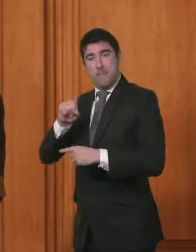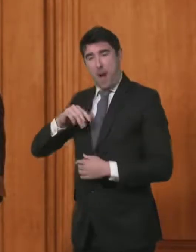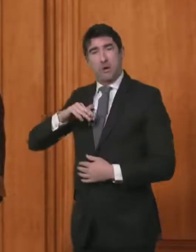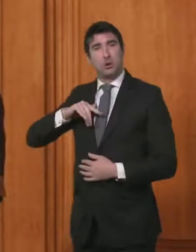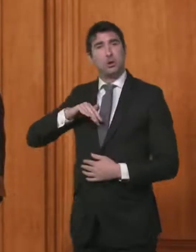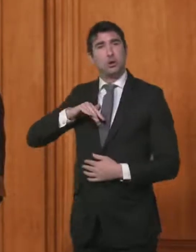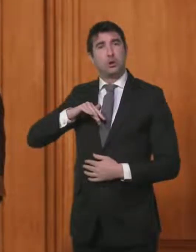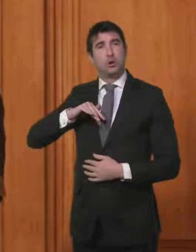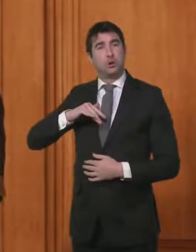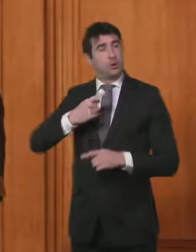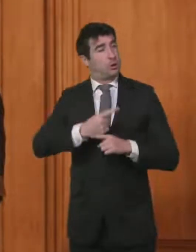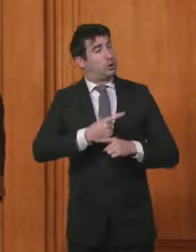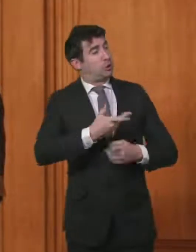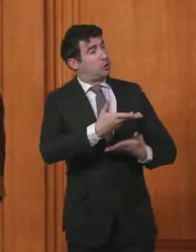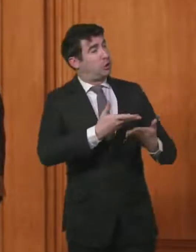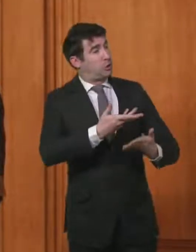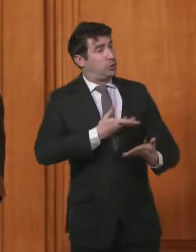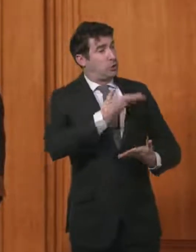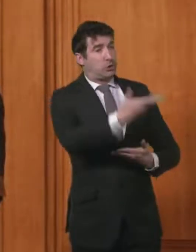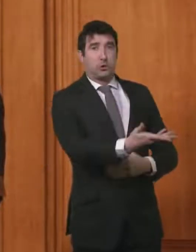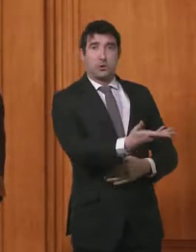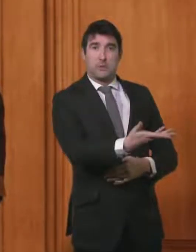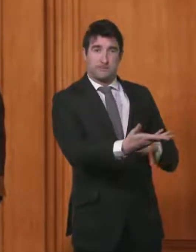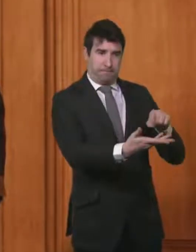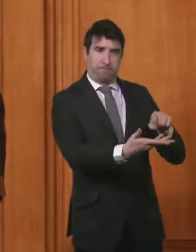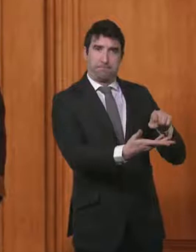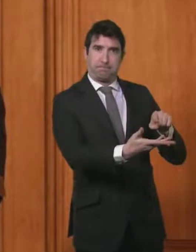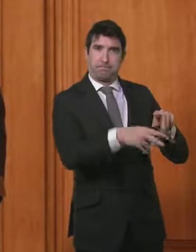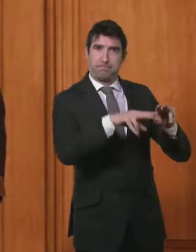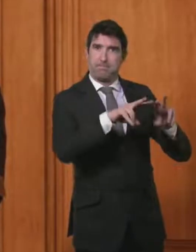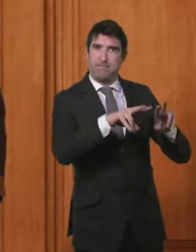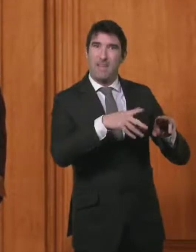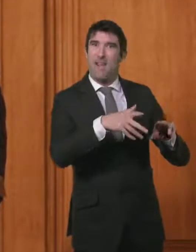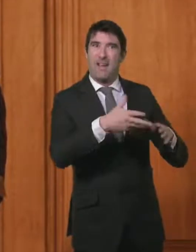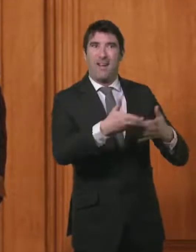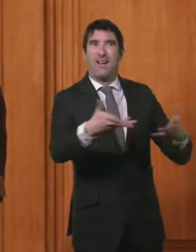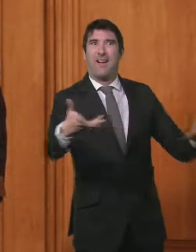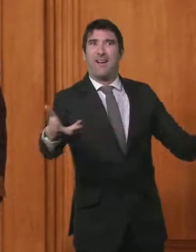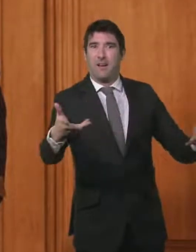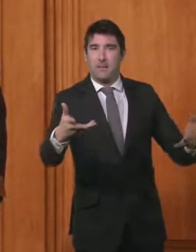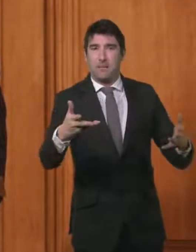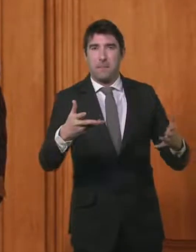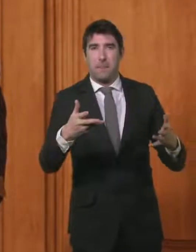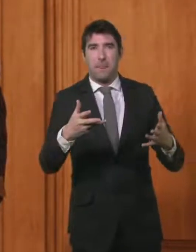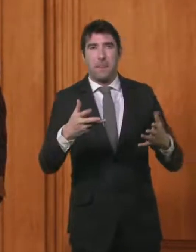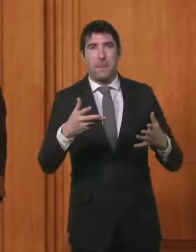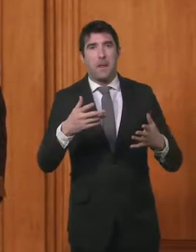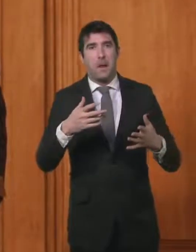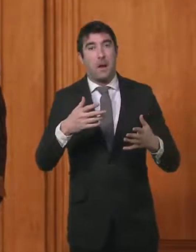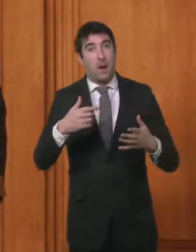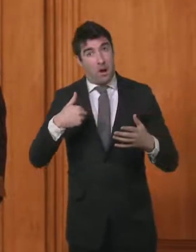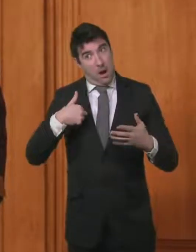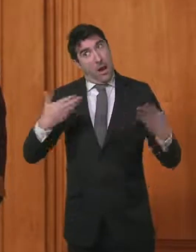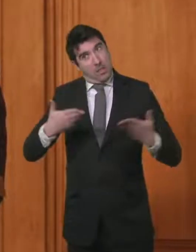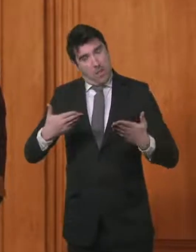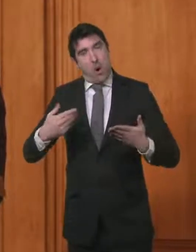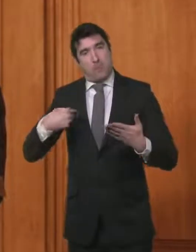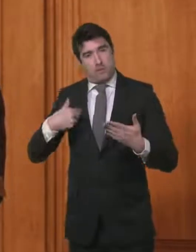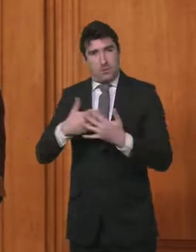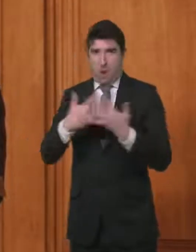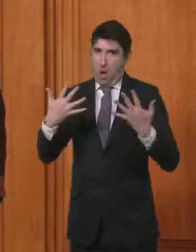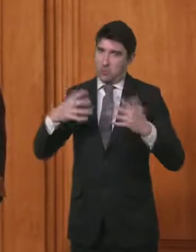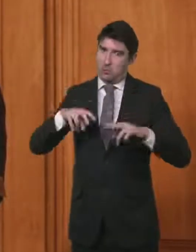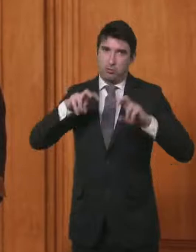particular, looking at healthcare workers who will be vaccinated and where they're being tested for symptomatic